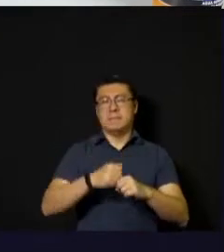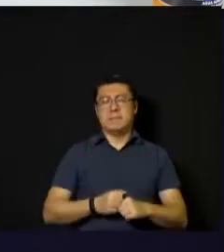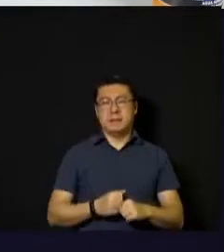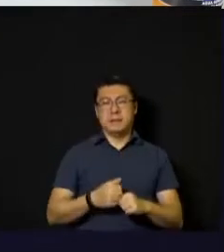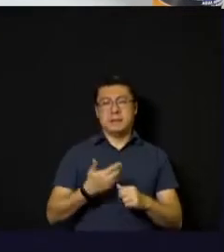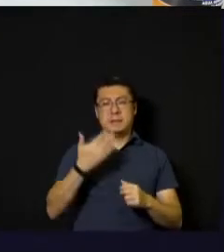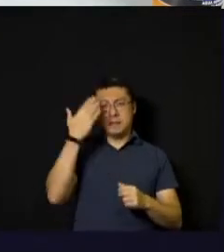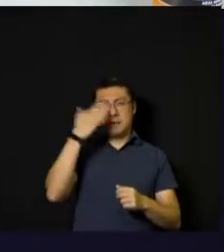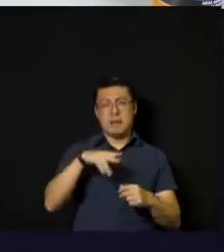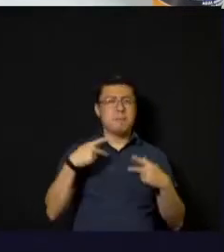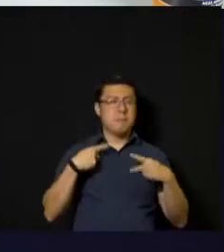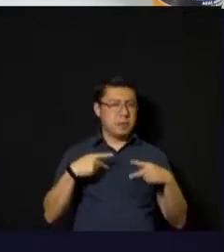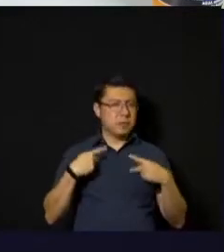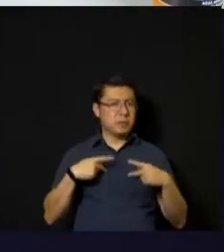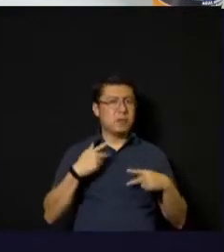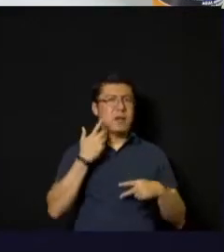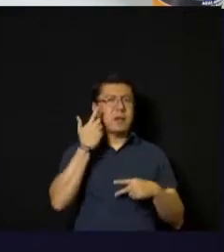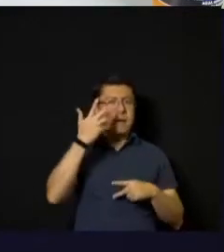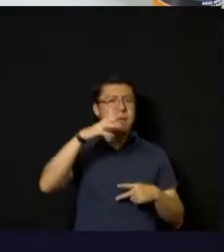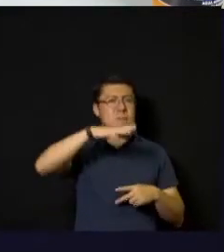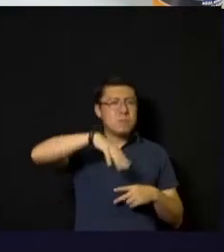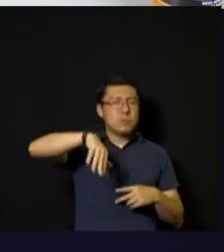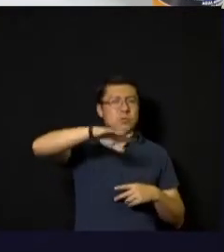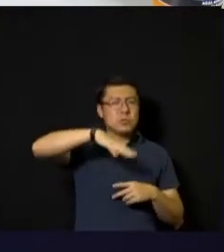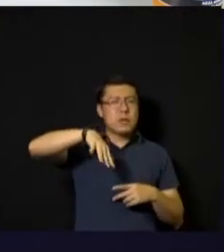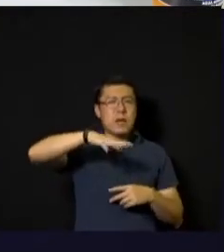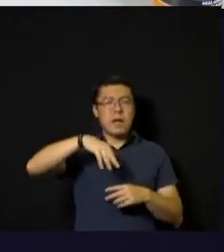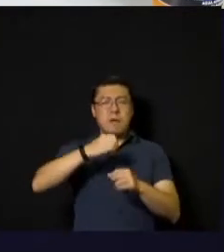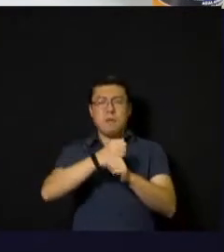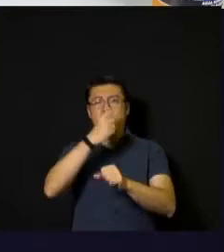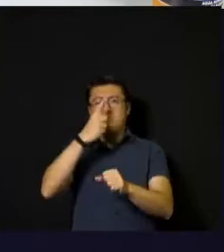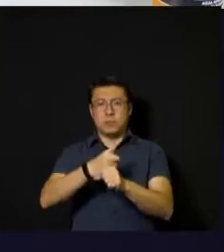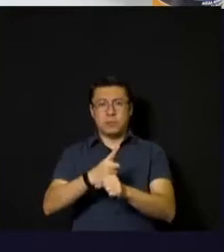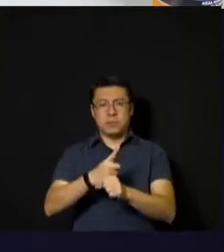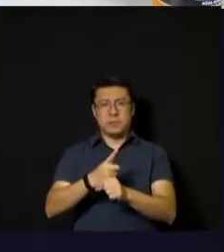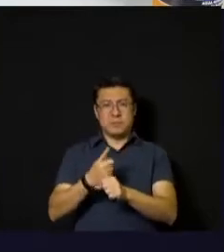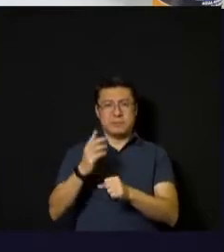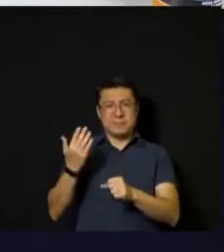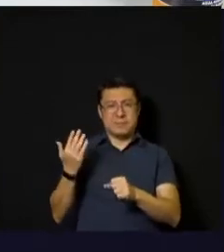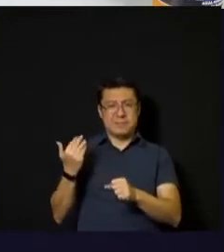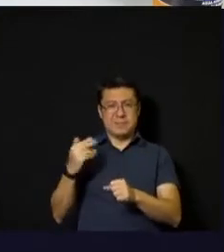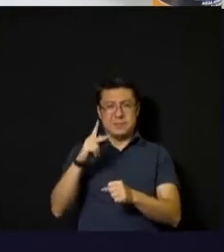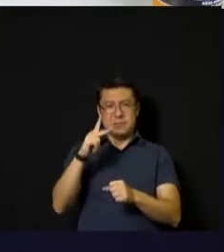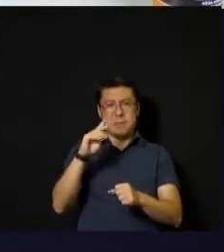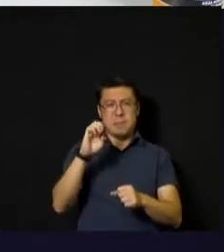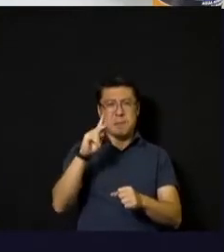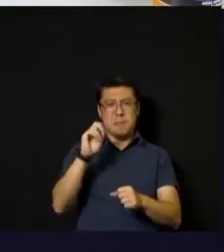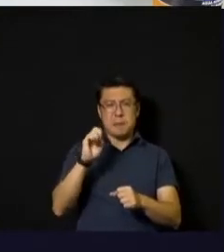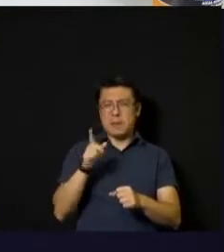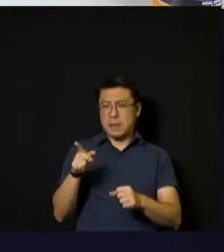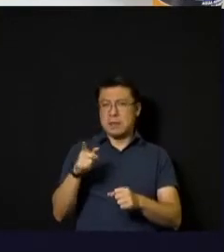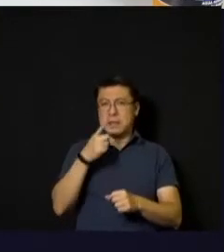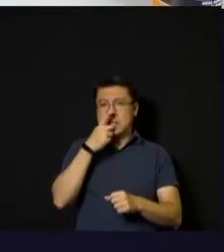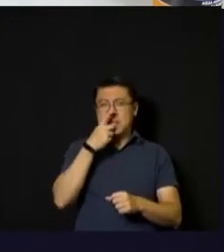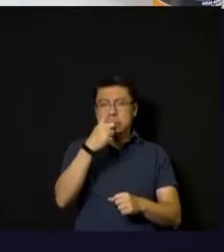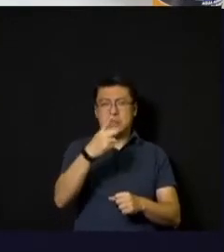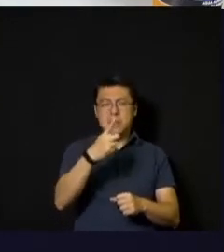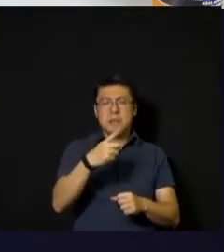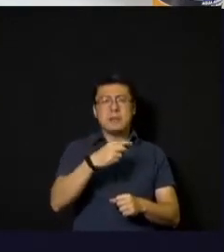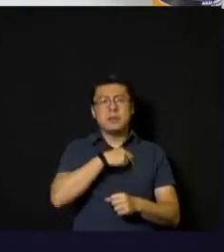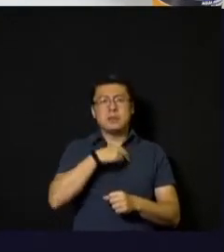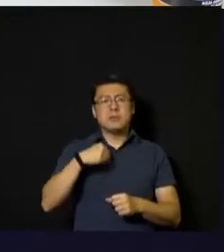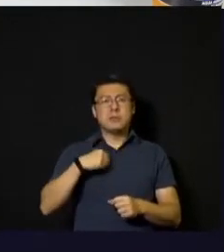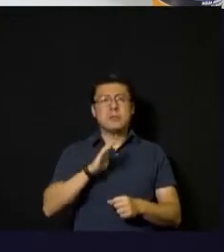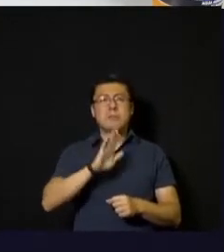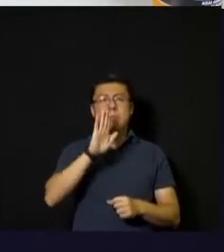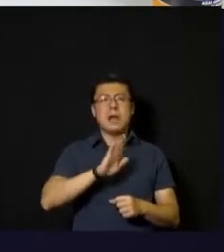find those people that are looking for an opportunity. Because right now, like Pepe said, we are